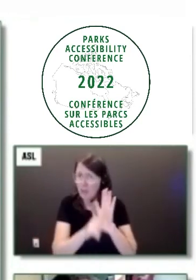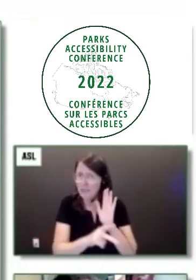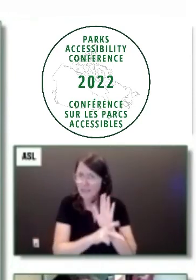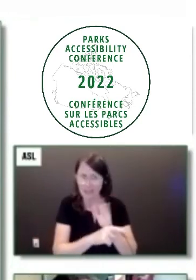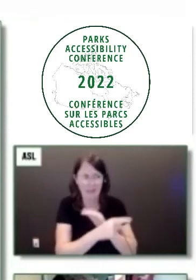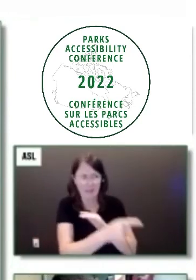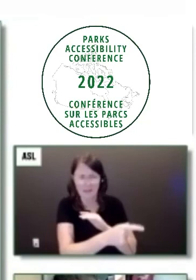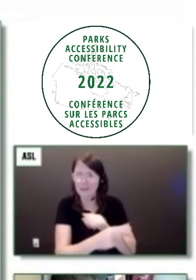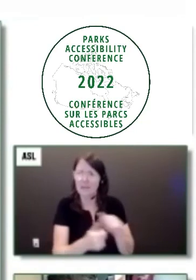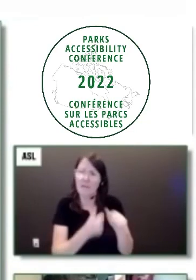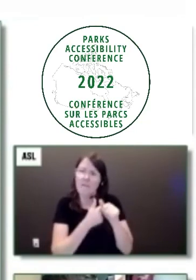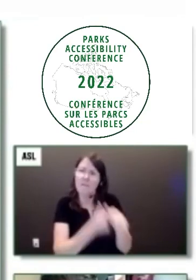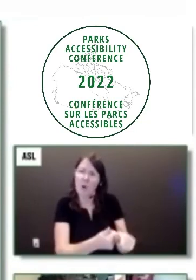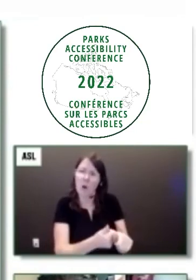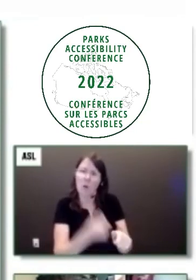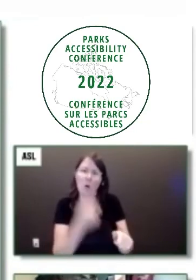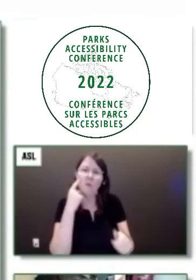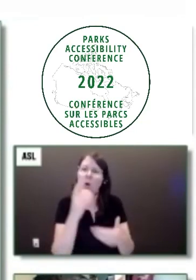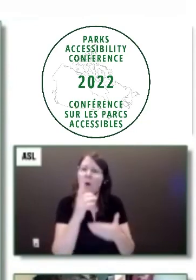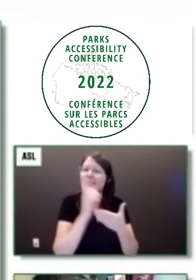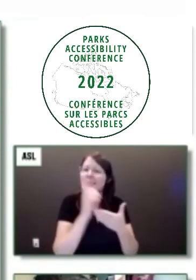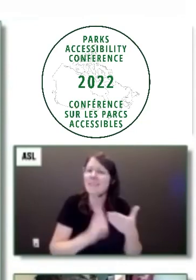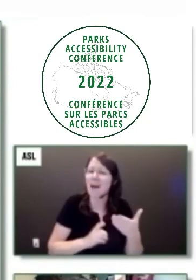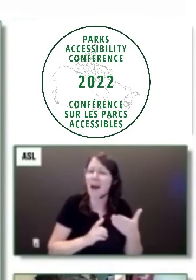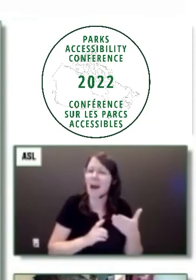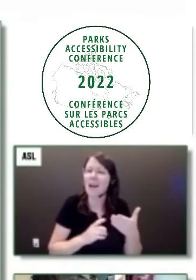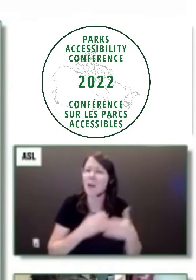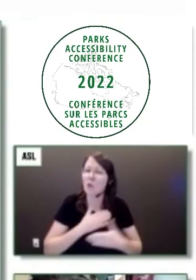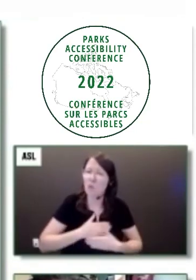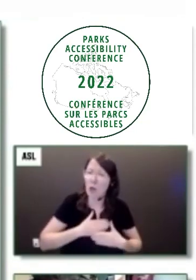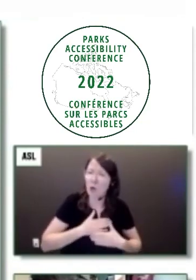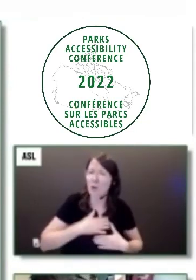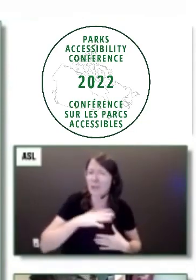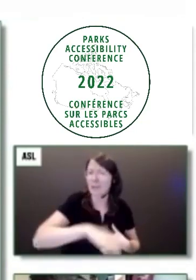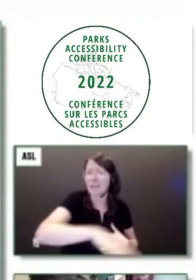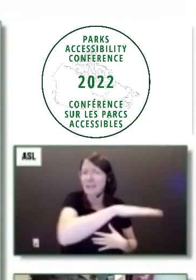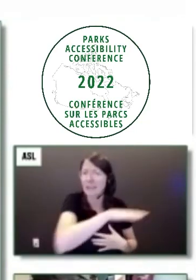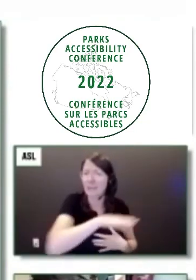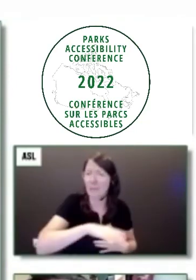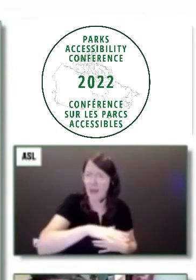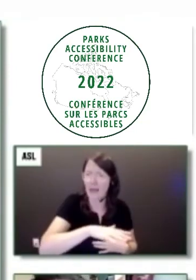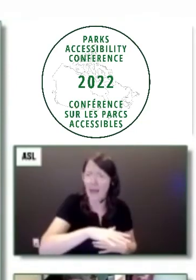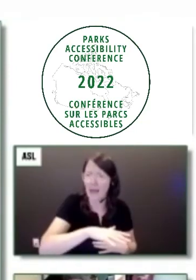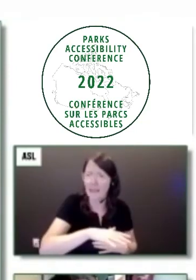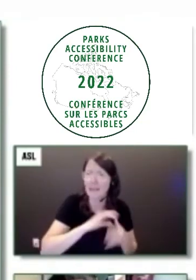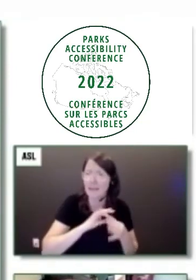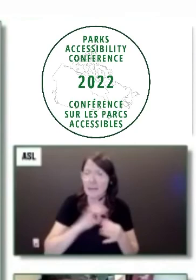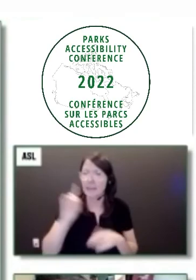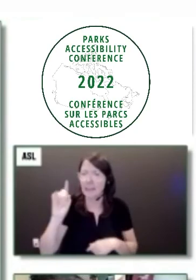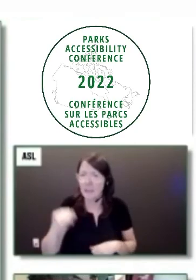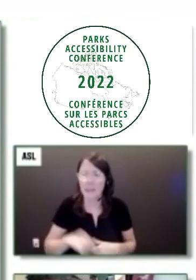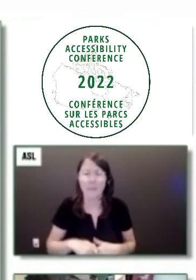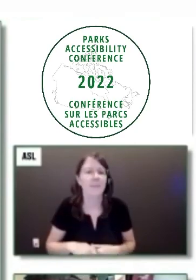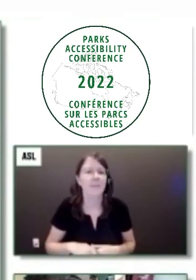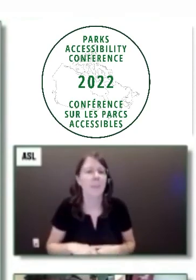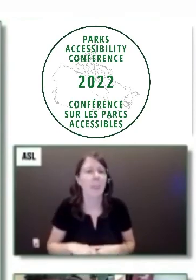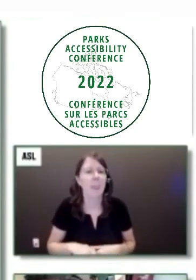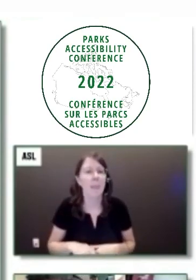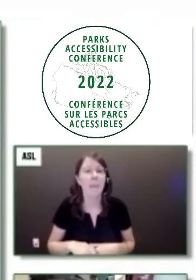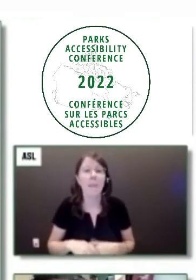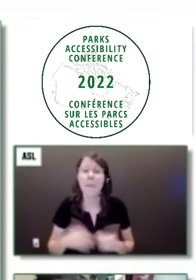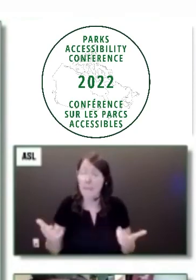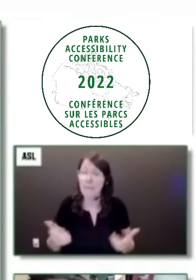outdoor tourism and recreation spaces? Next slide. So when conducting a scoping